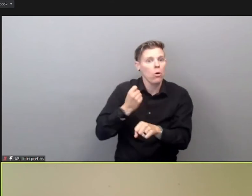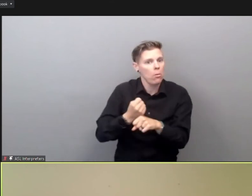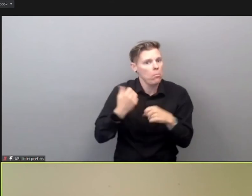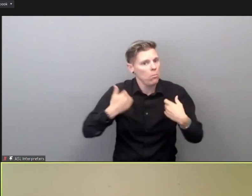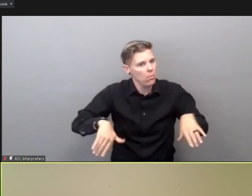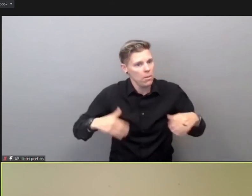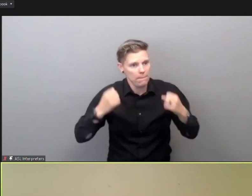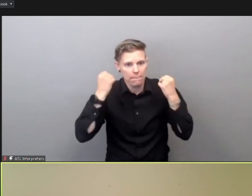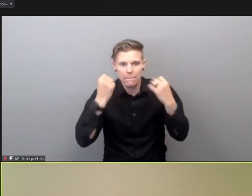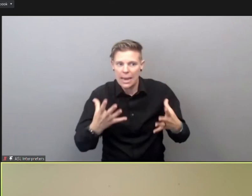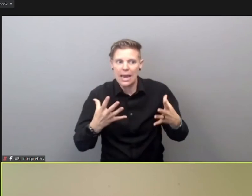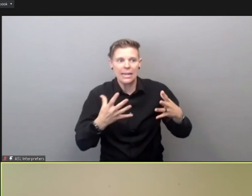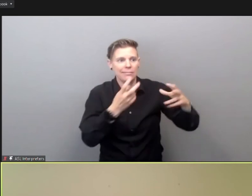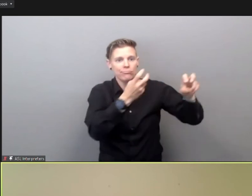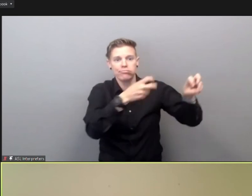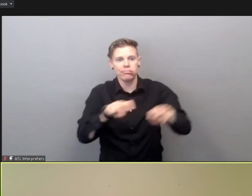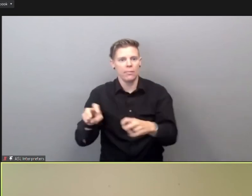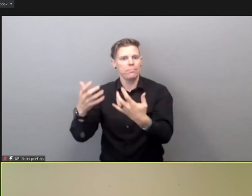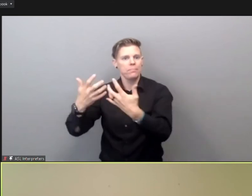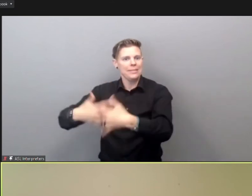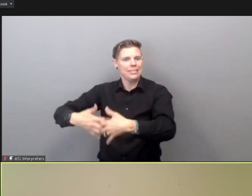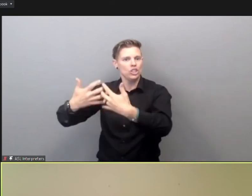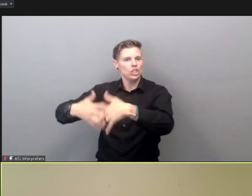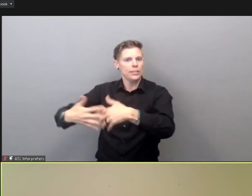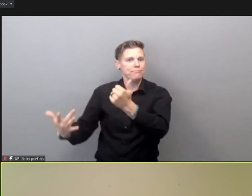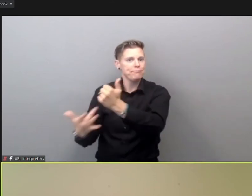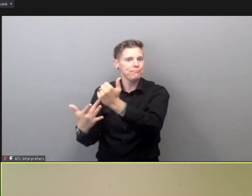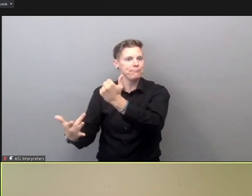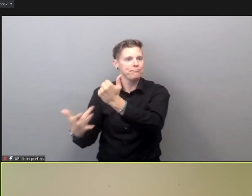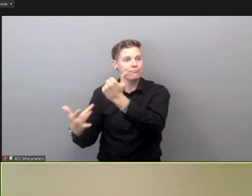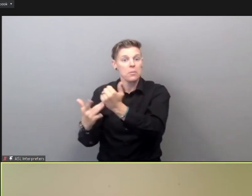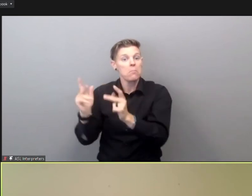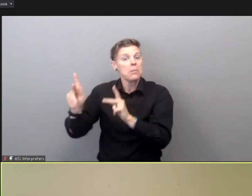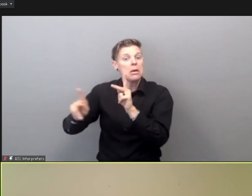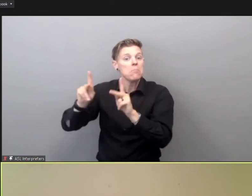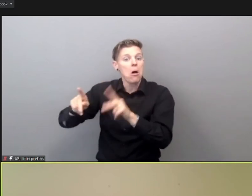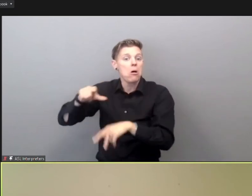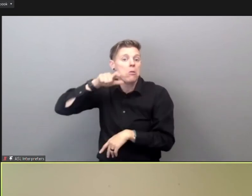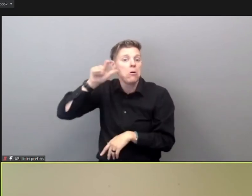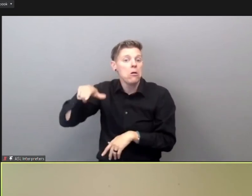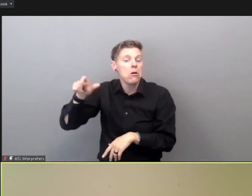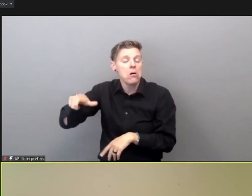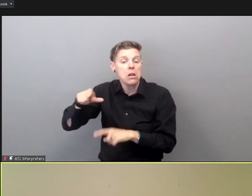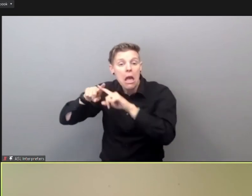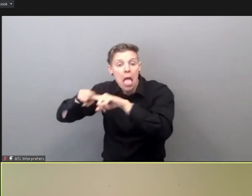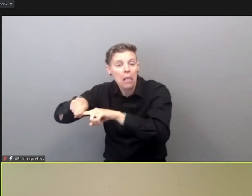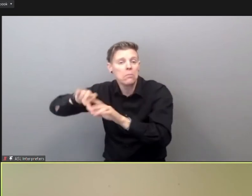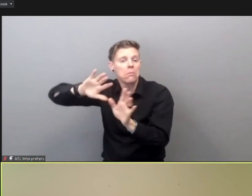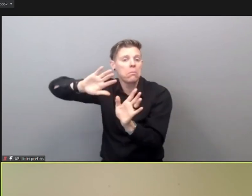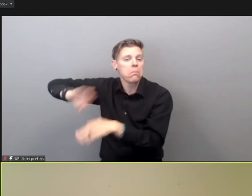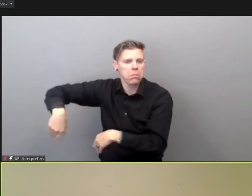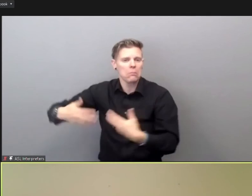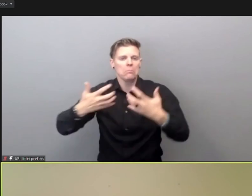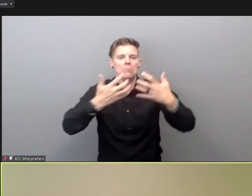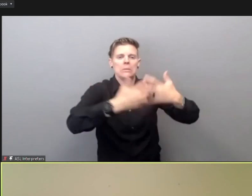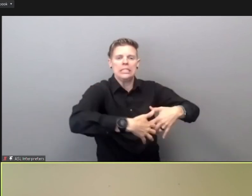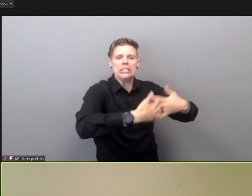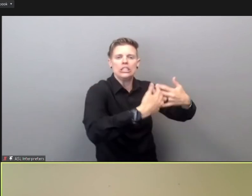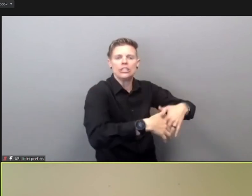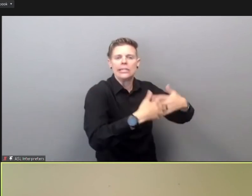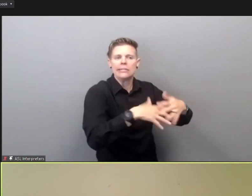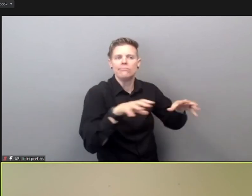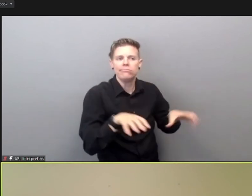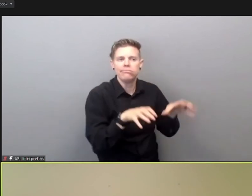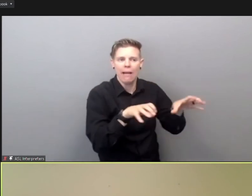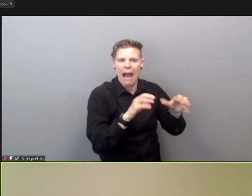some industry. There was adaptation that occurred that's going to change the way workers intersect with customers or with stakeholders.